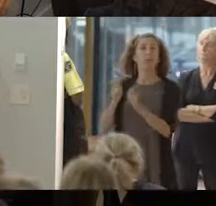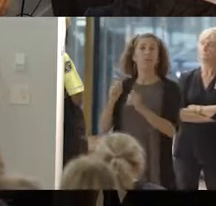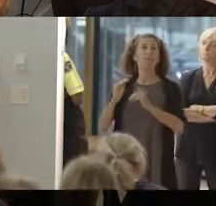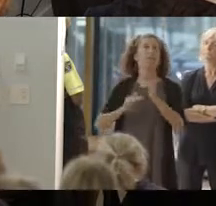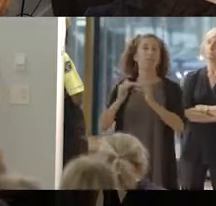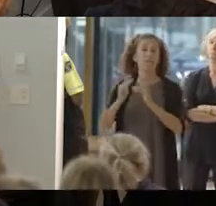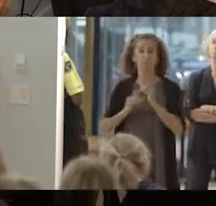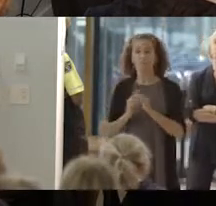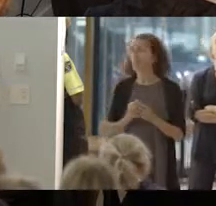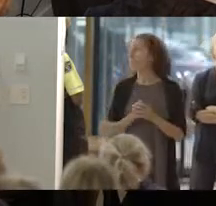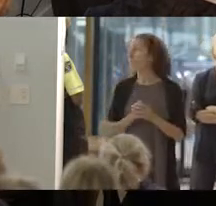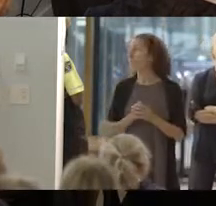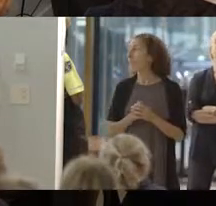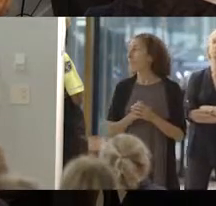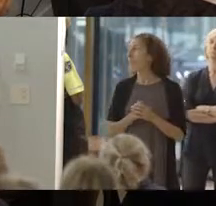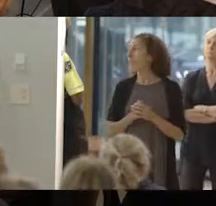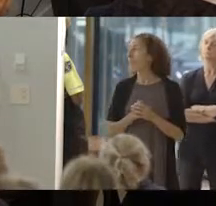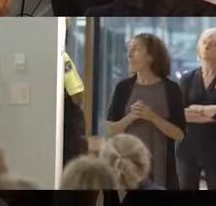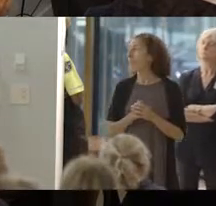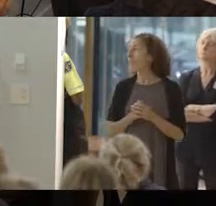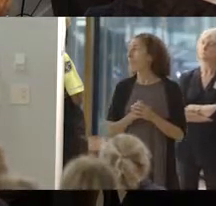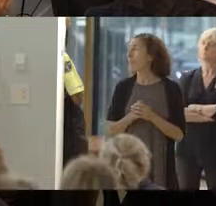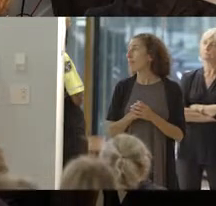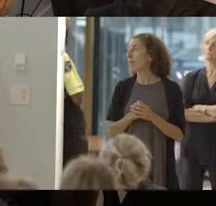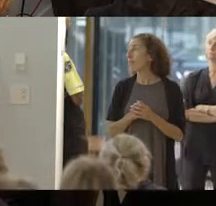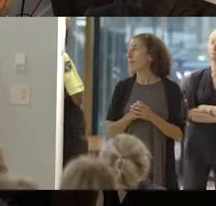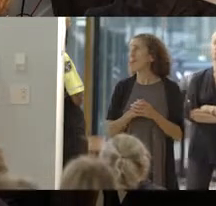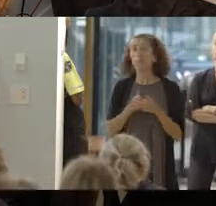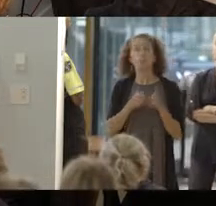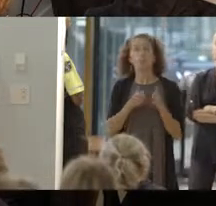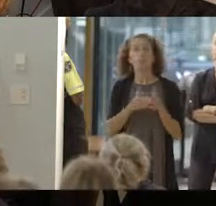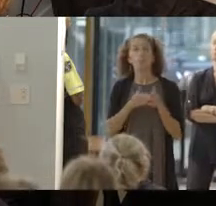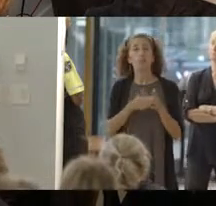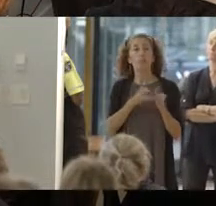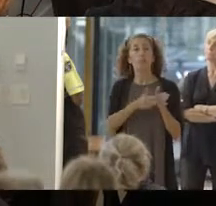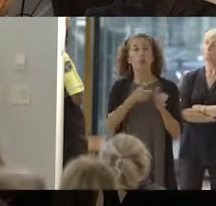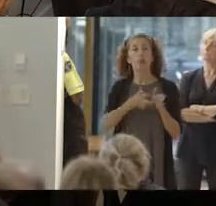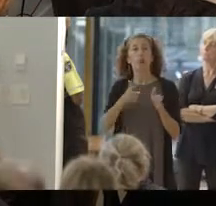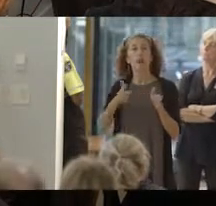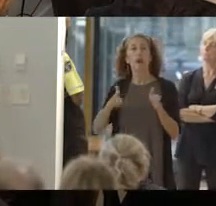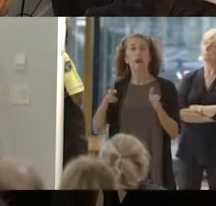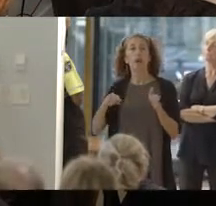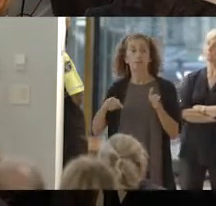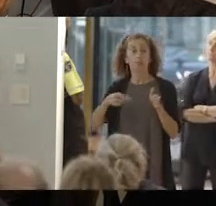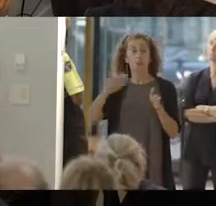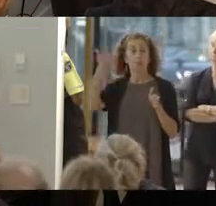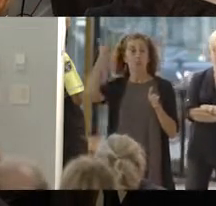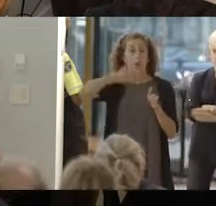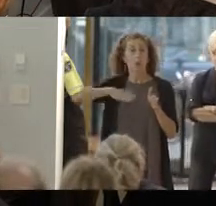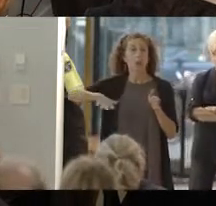We also think there's an opportunity here to rethink the edge of the marina itself. So we're representing here kind of